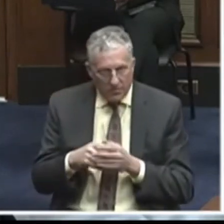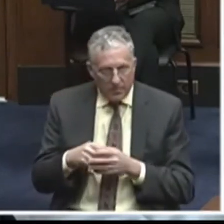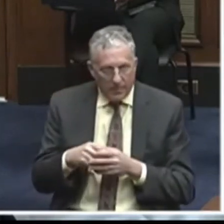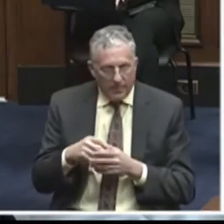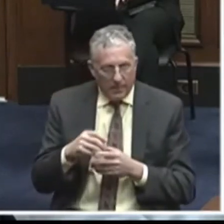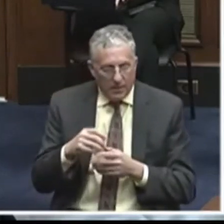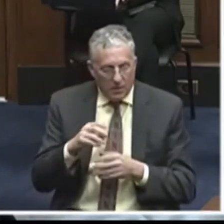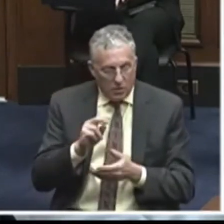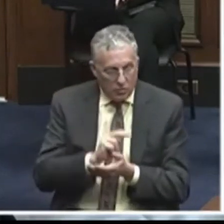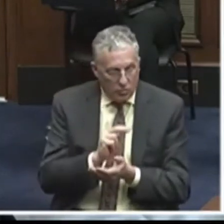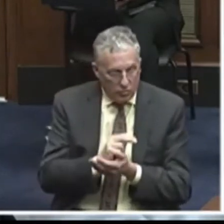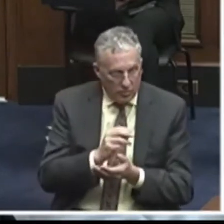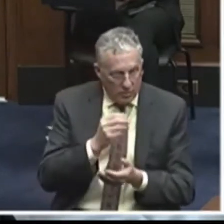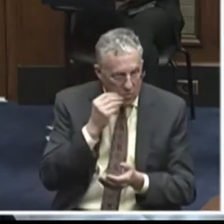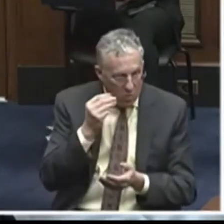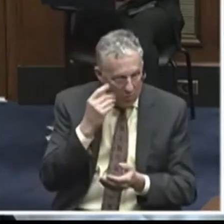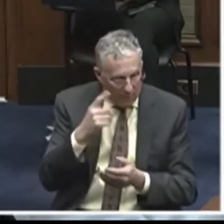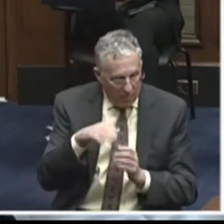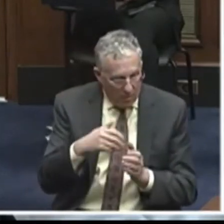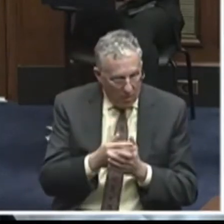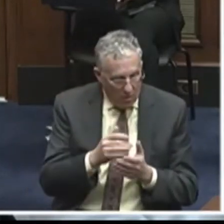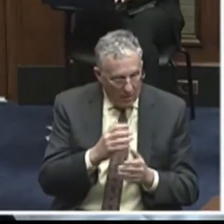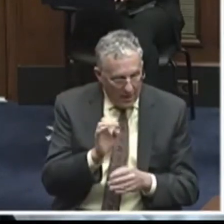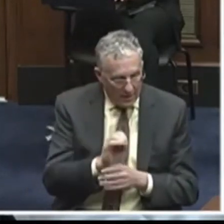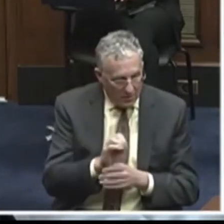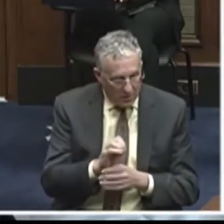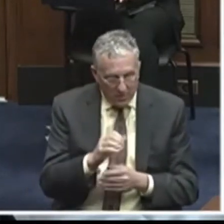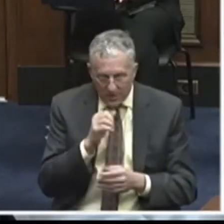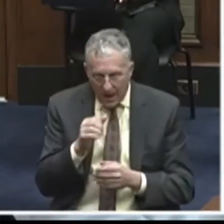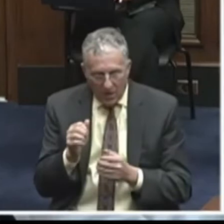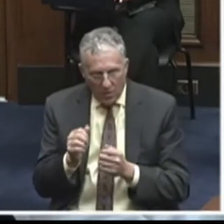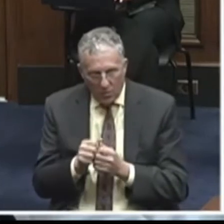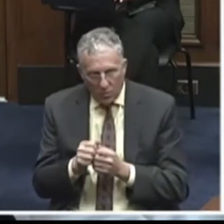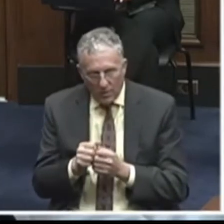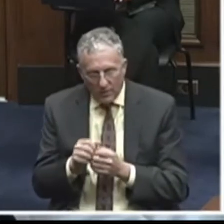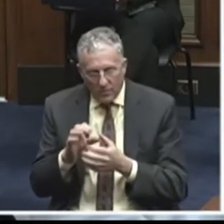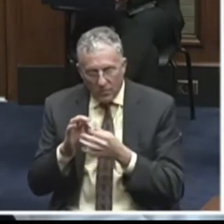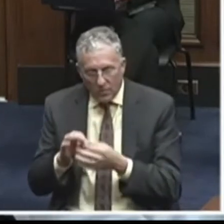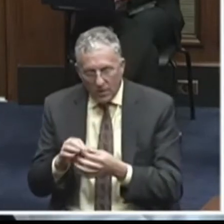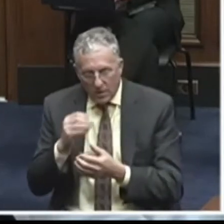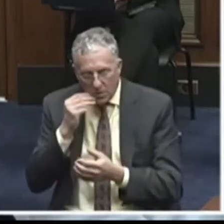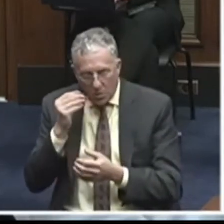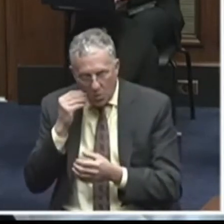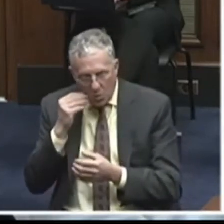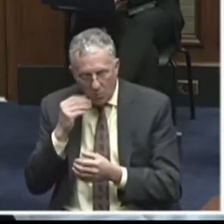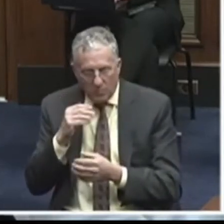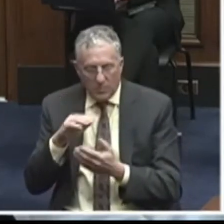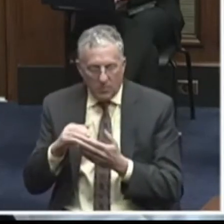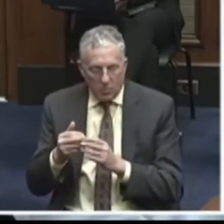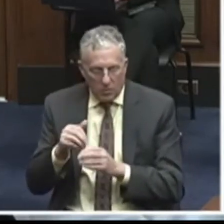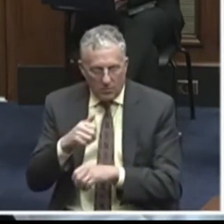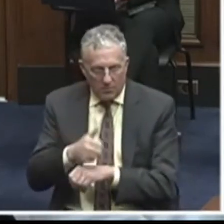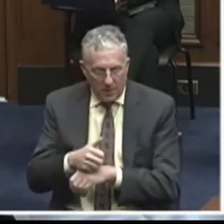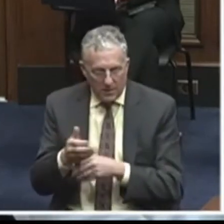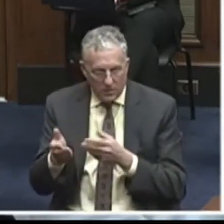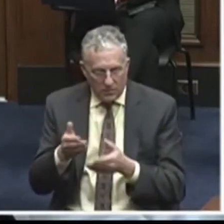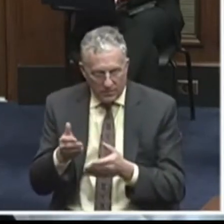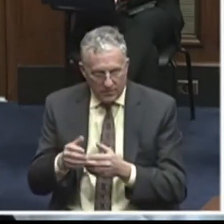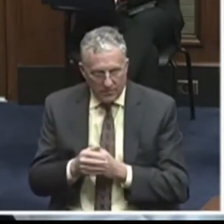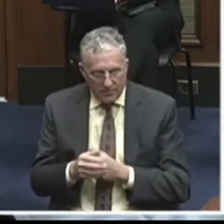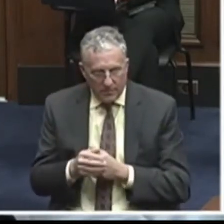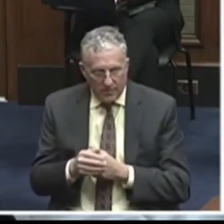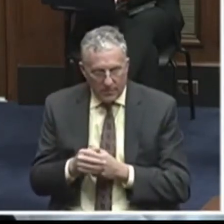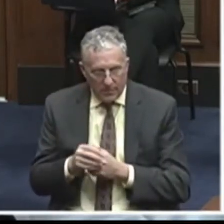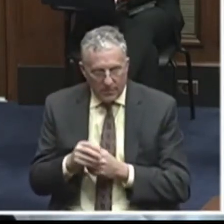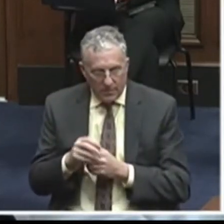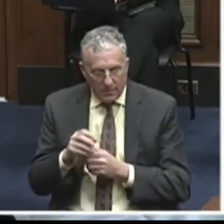care for everyone eligible. This is not the case with regards to home and community-based services. And because states